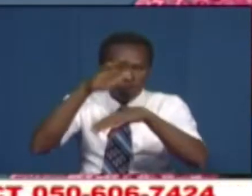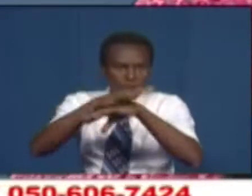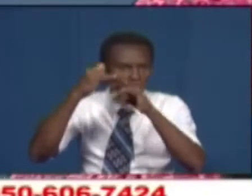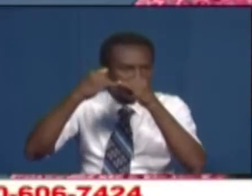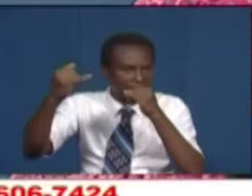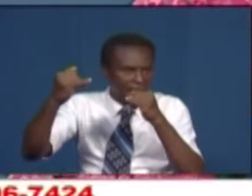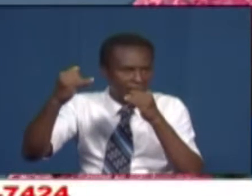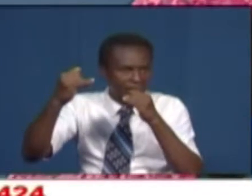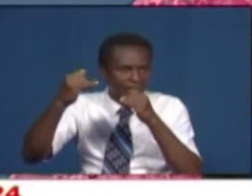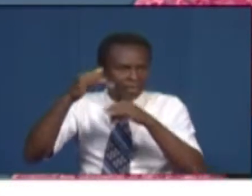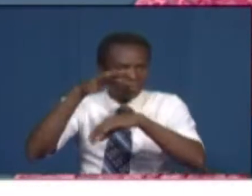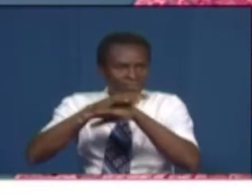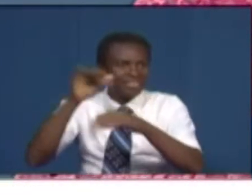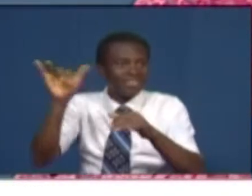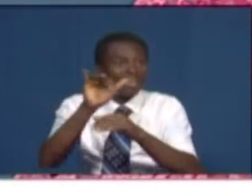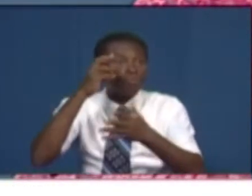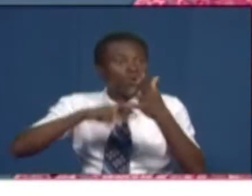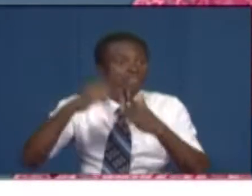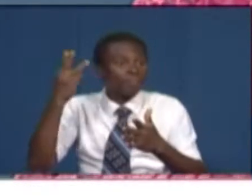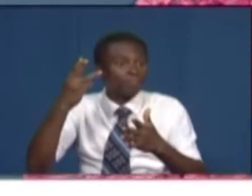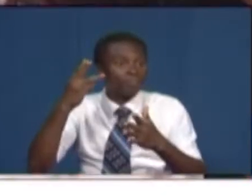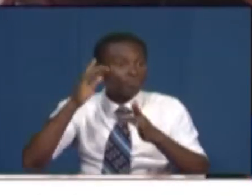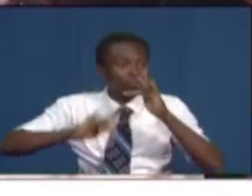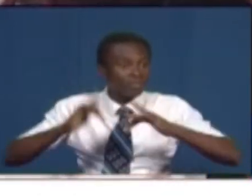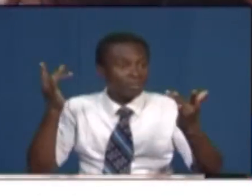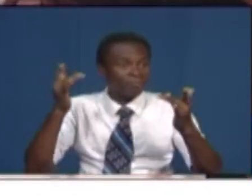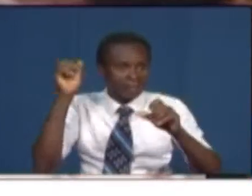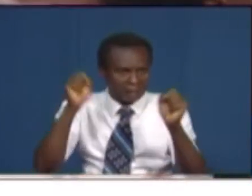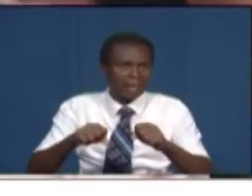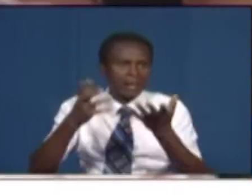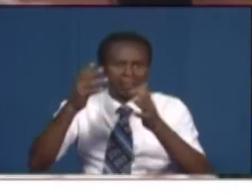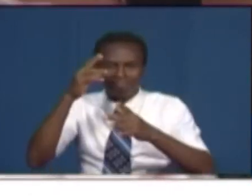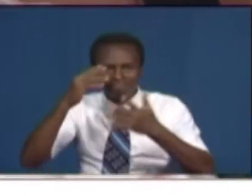focal person, and then you'll be able to,